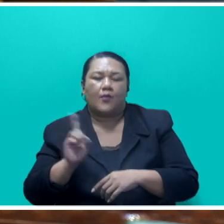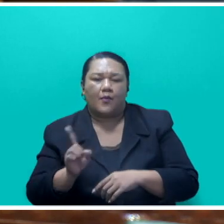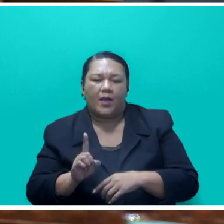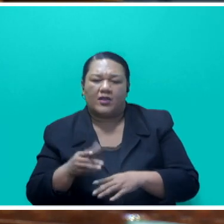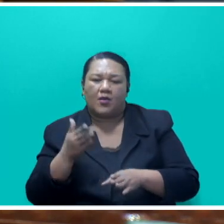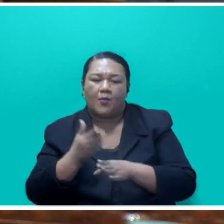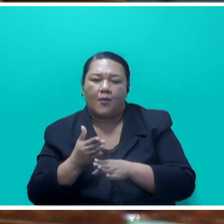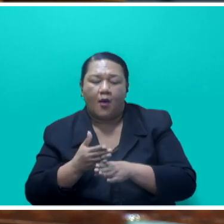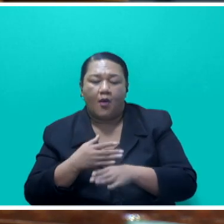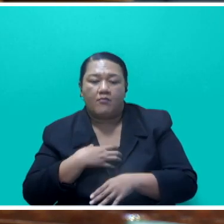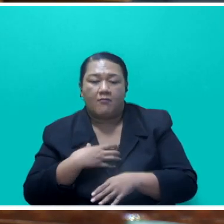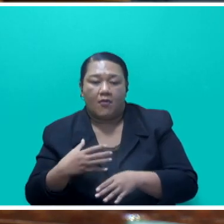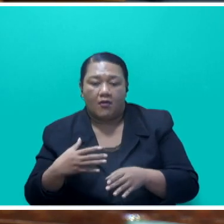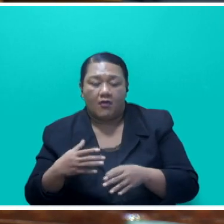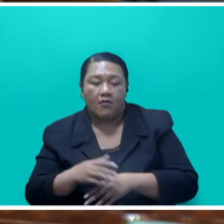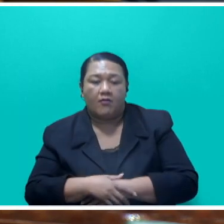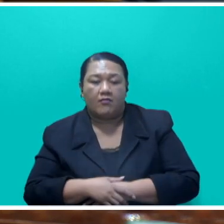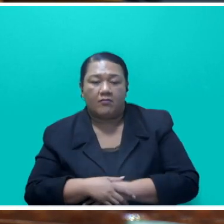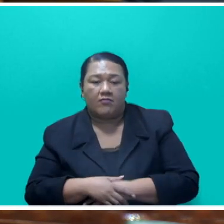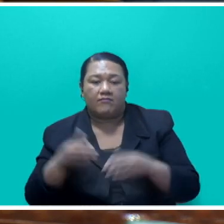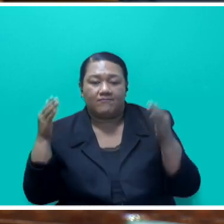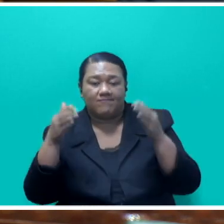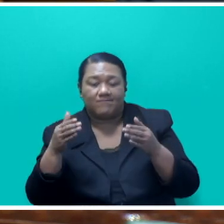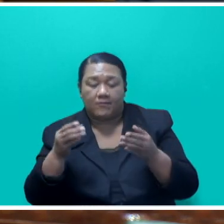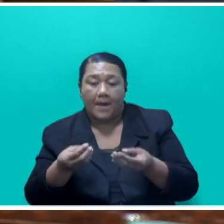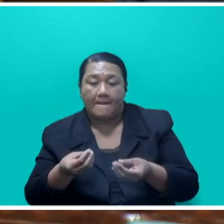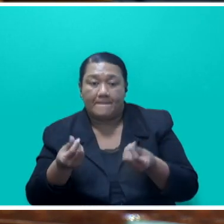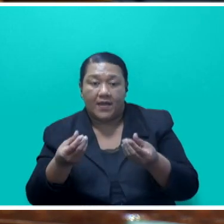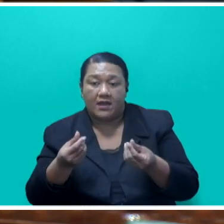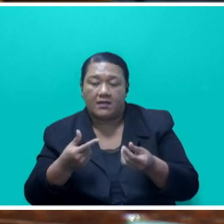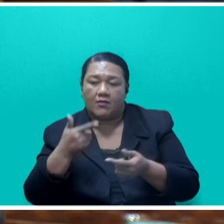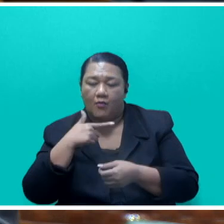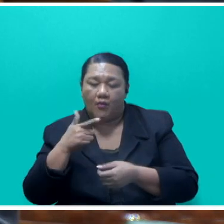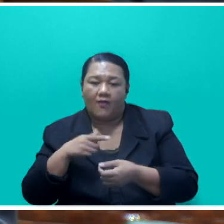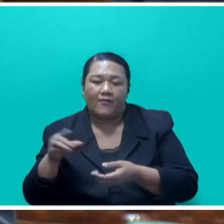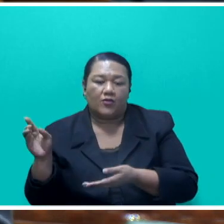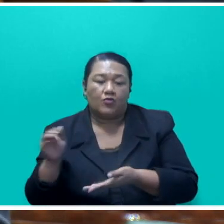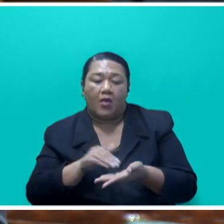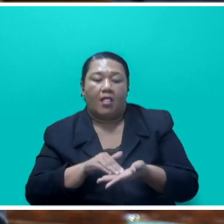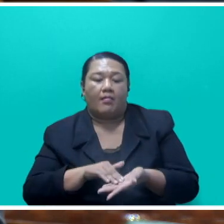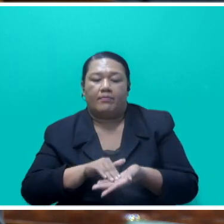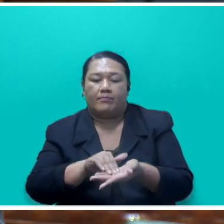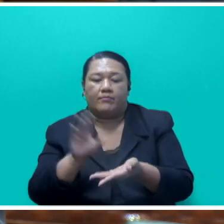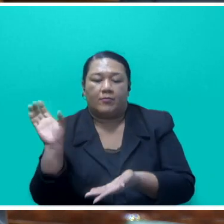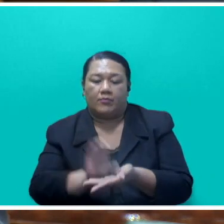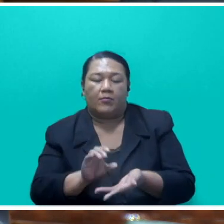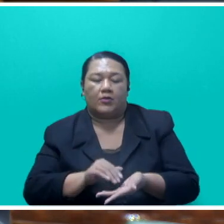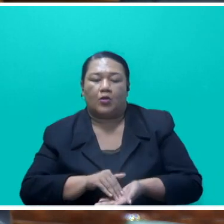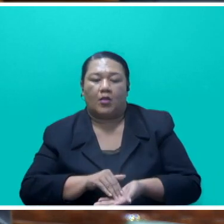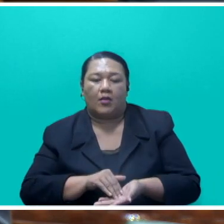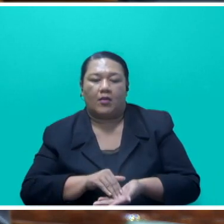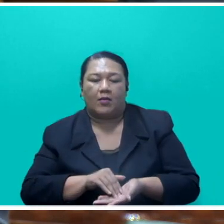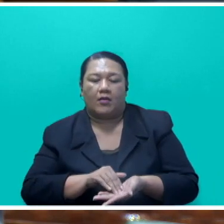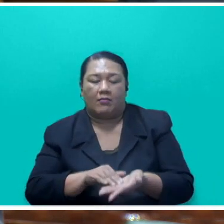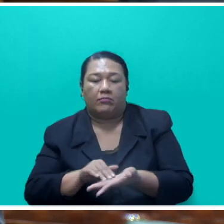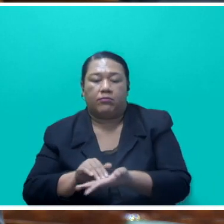government and our people. It's the absolute need for unity and cooperation of everybody if we are to tackle